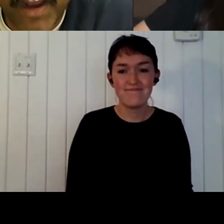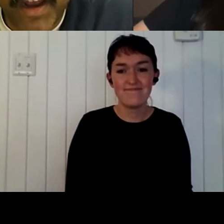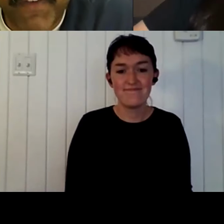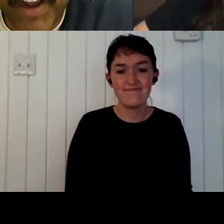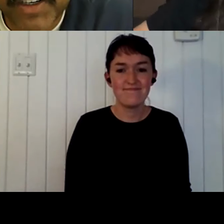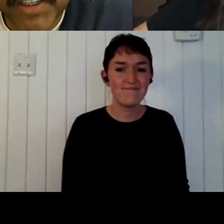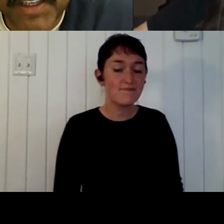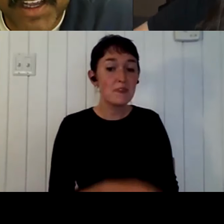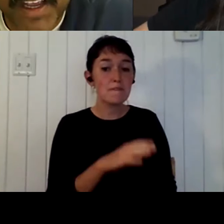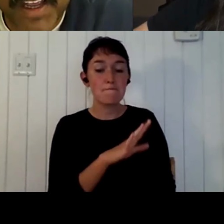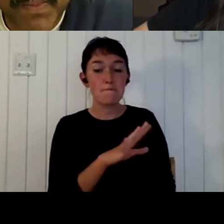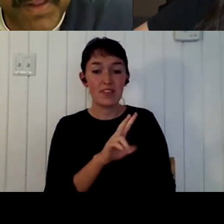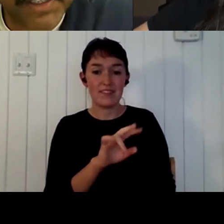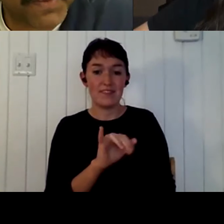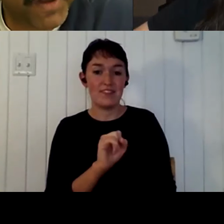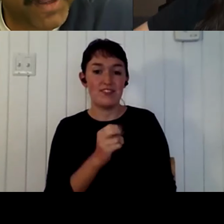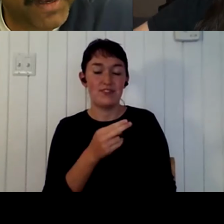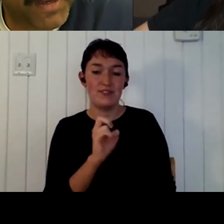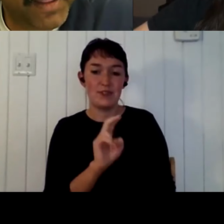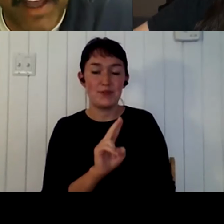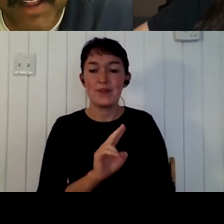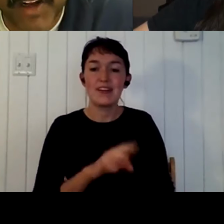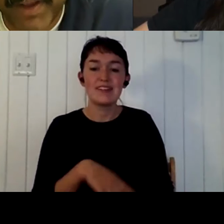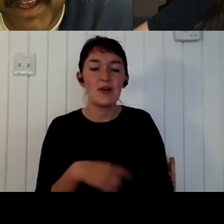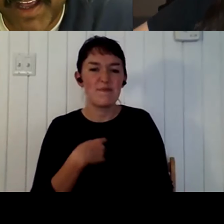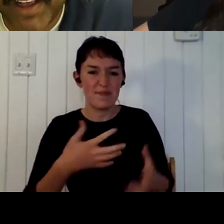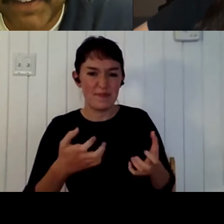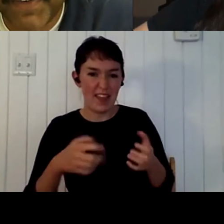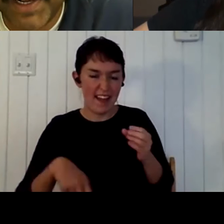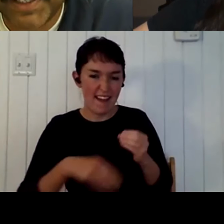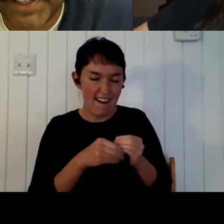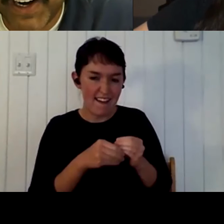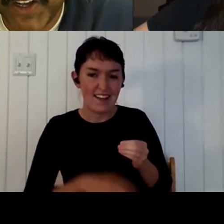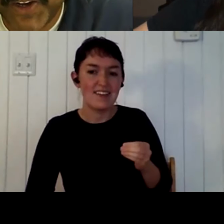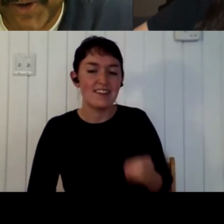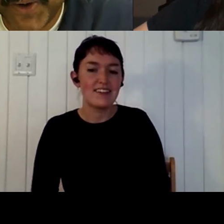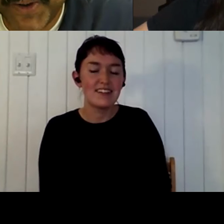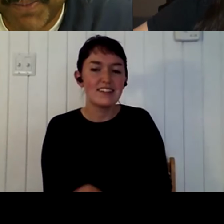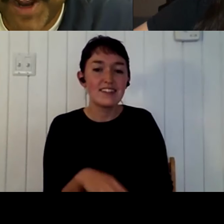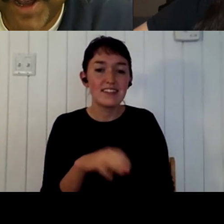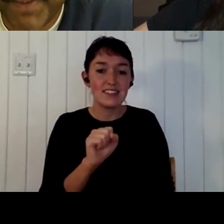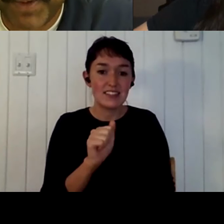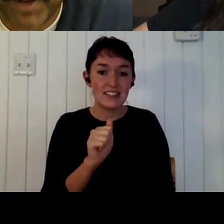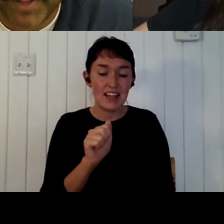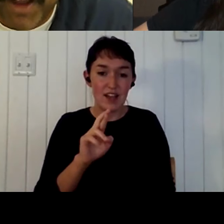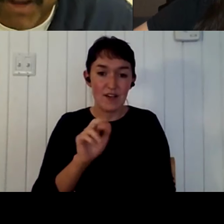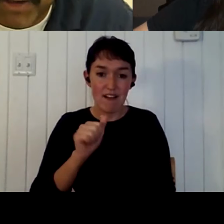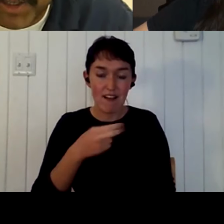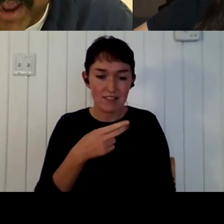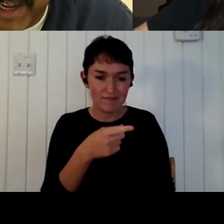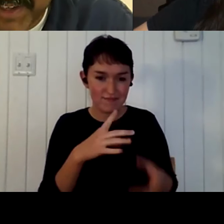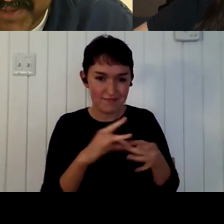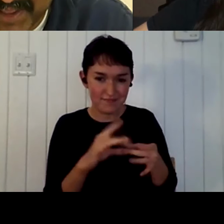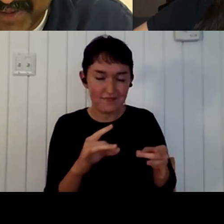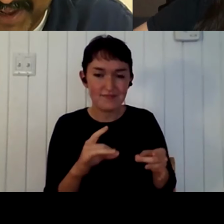you. And then if I can just plus one that a little bit, it's funny, Sarah, you brought up at the beginning, like, oh, there's